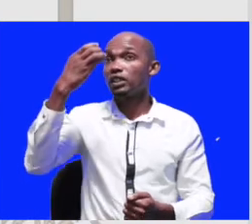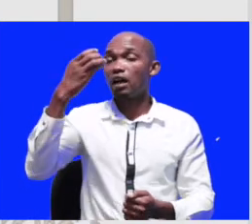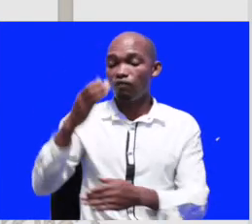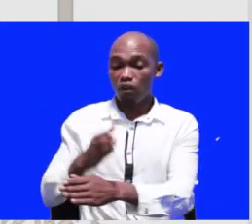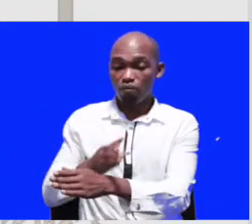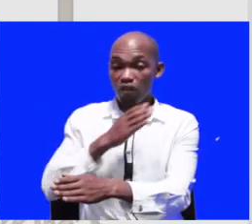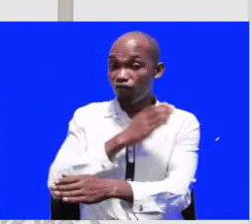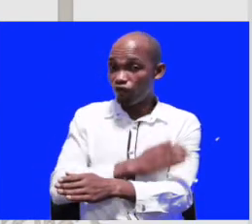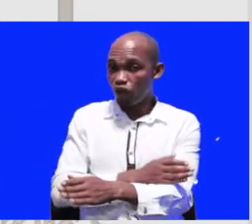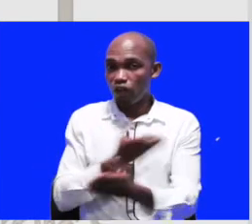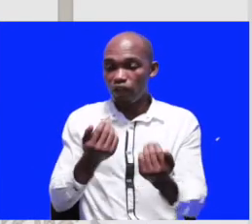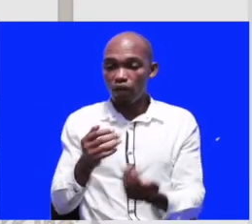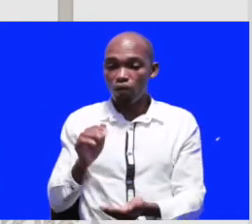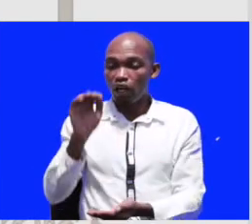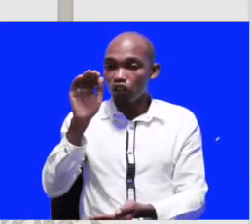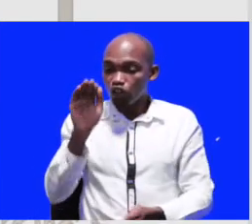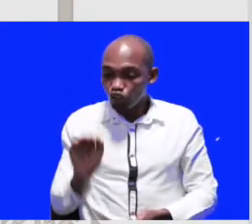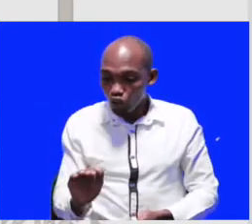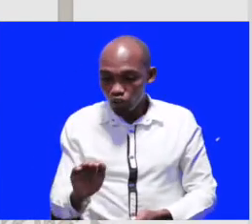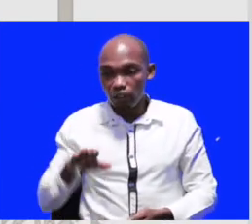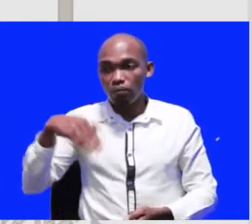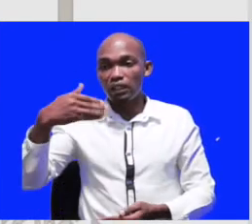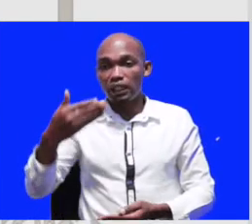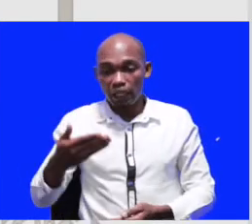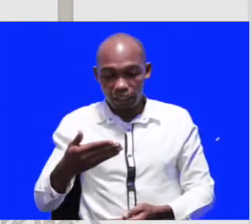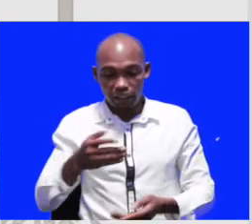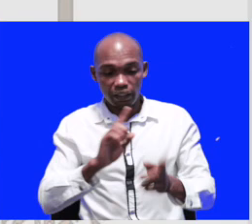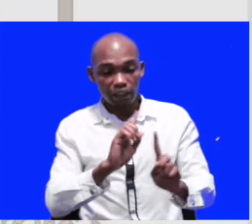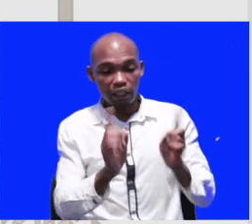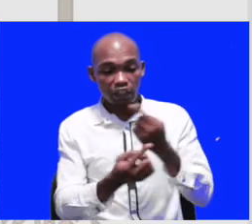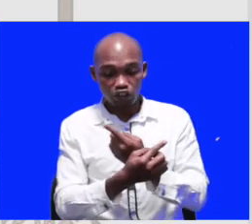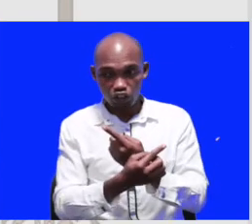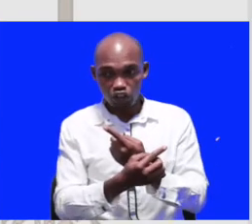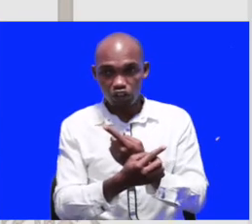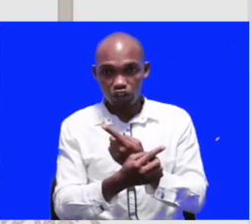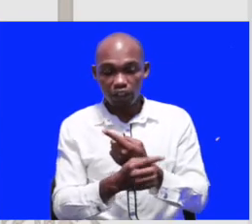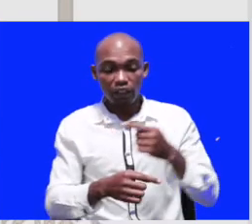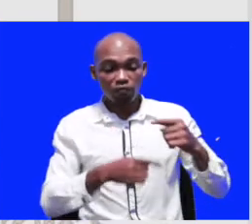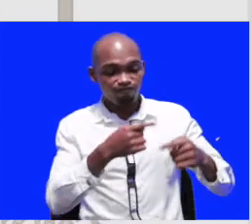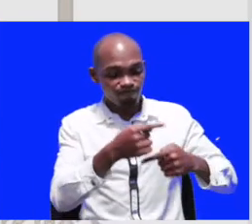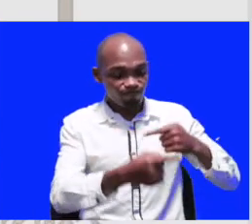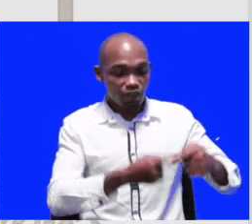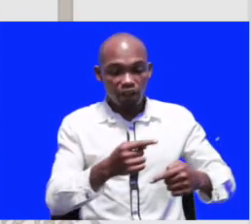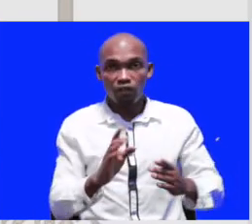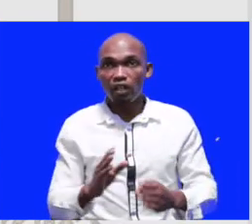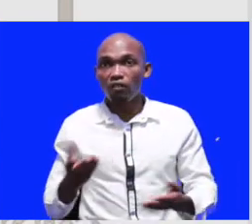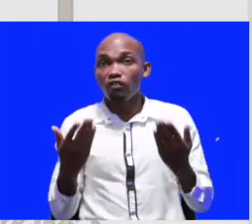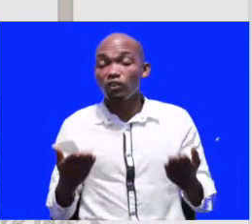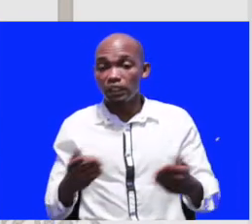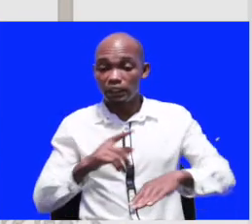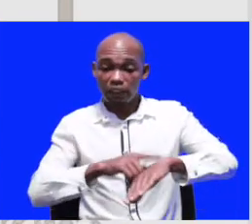giraffe. These early giraffes fed on short plants. When the short plants became scarce, the giraffe had to stretch